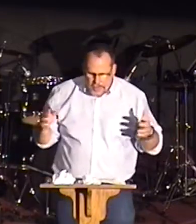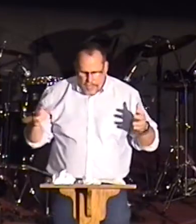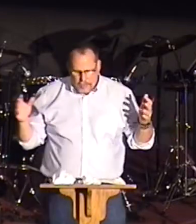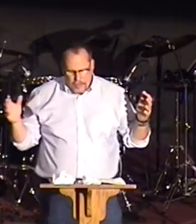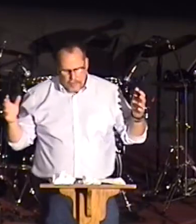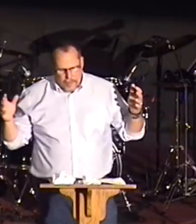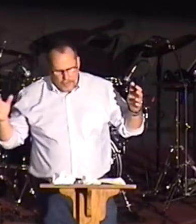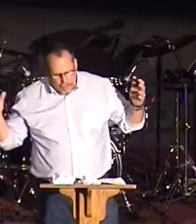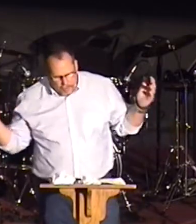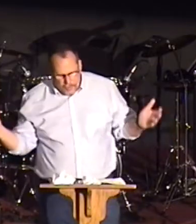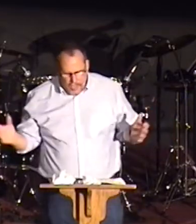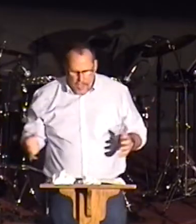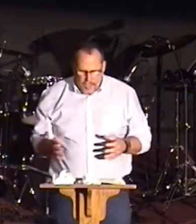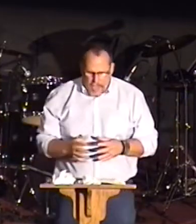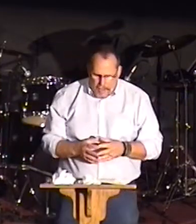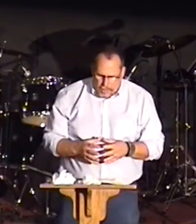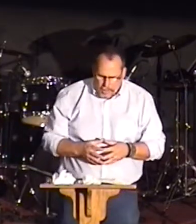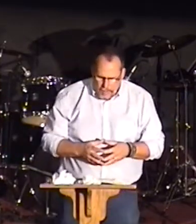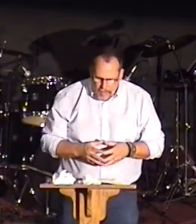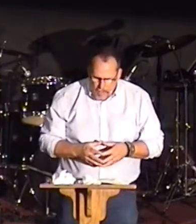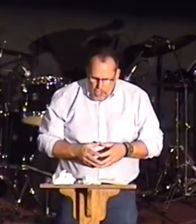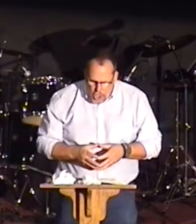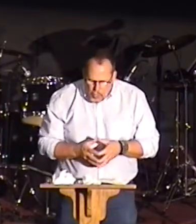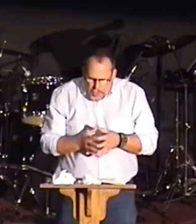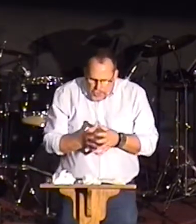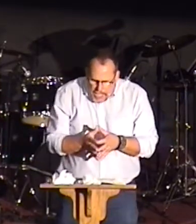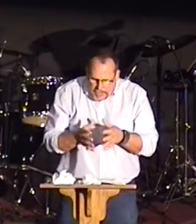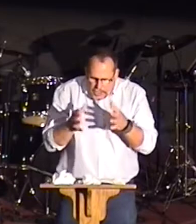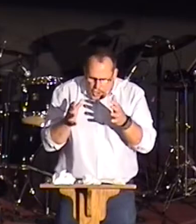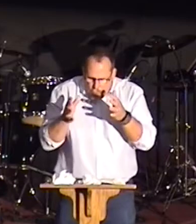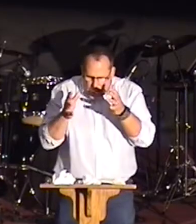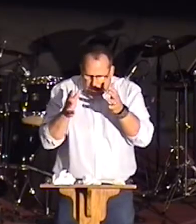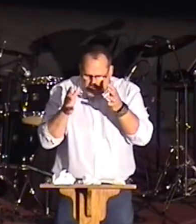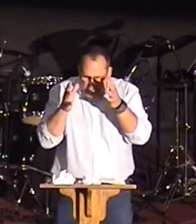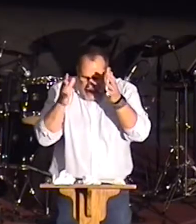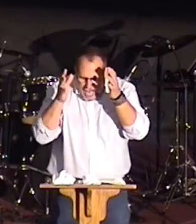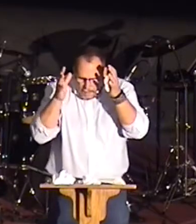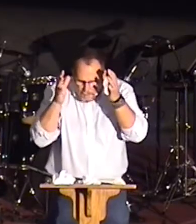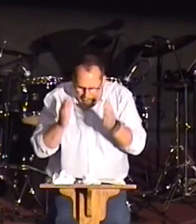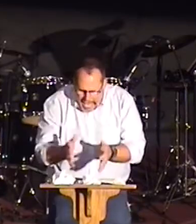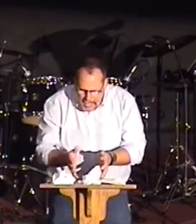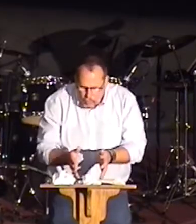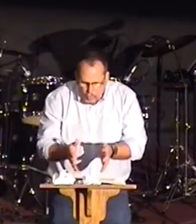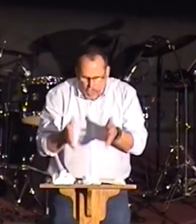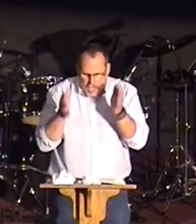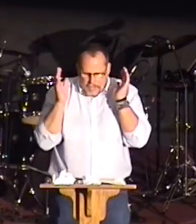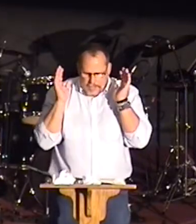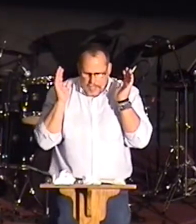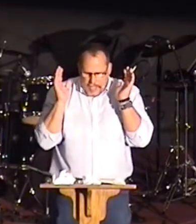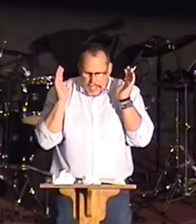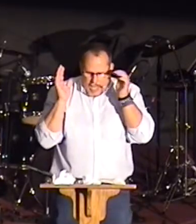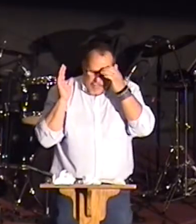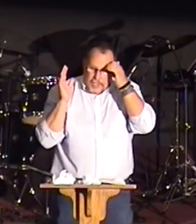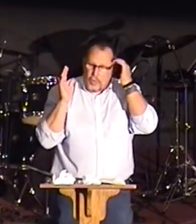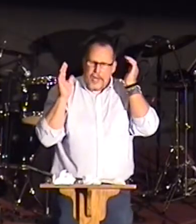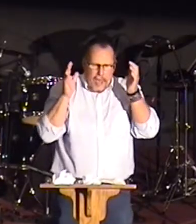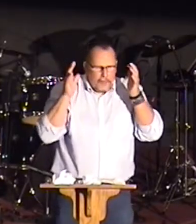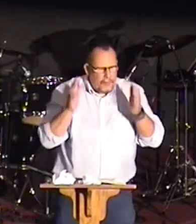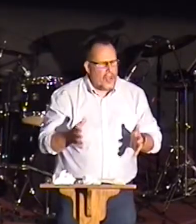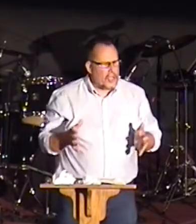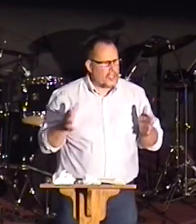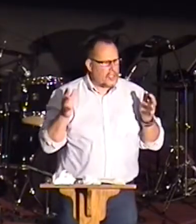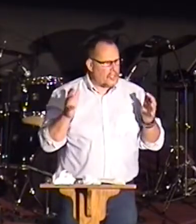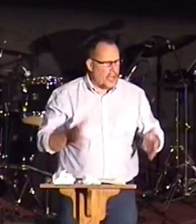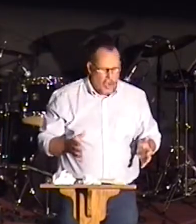killed their other son, Abel. You would think that you would see how bad it was and that you would have